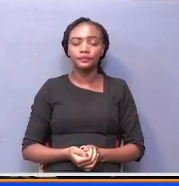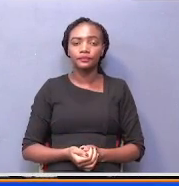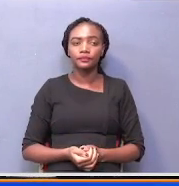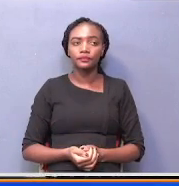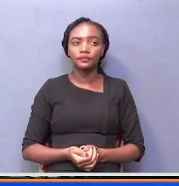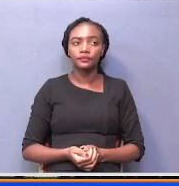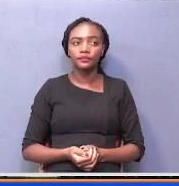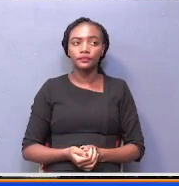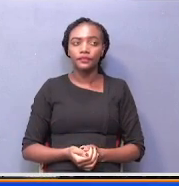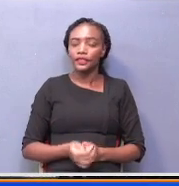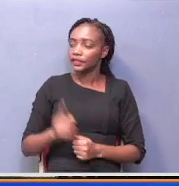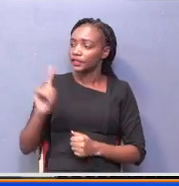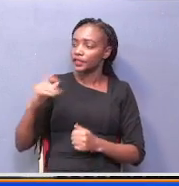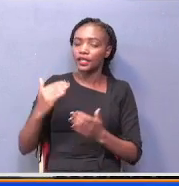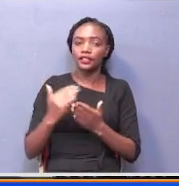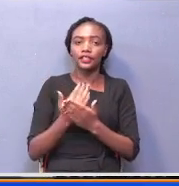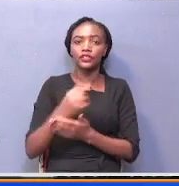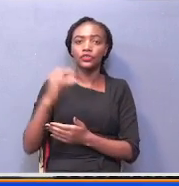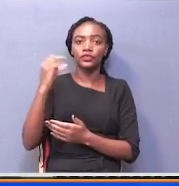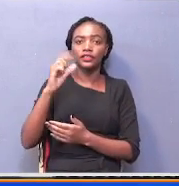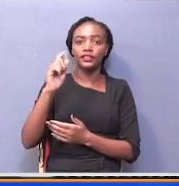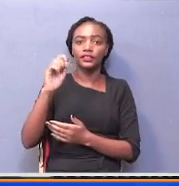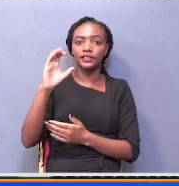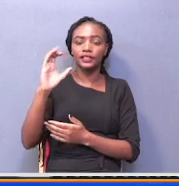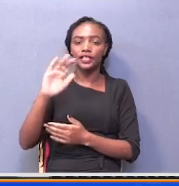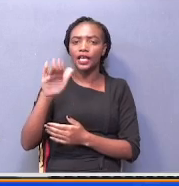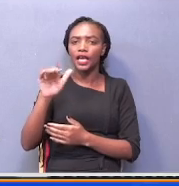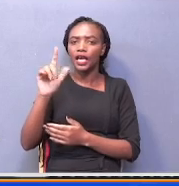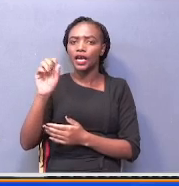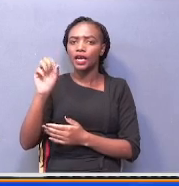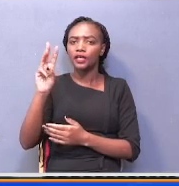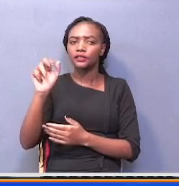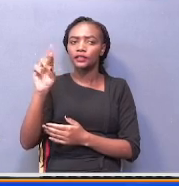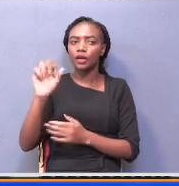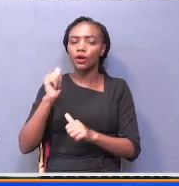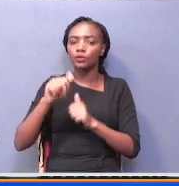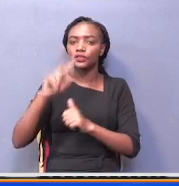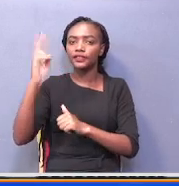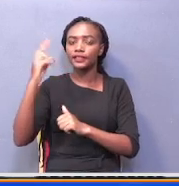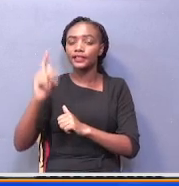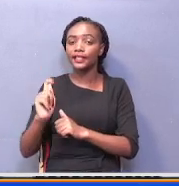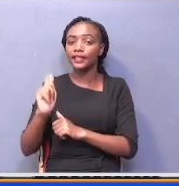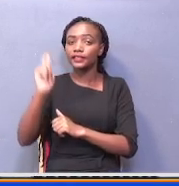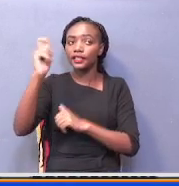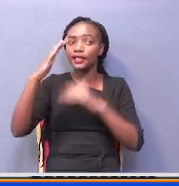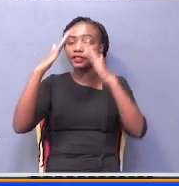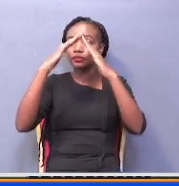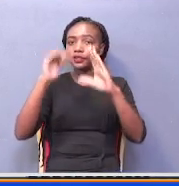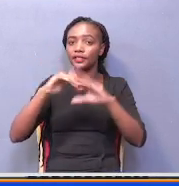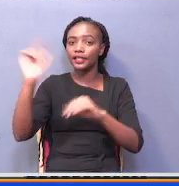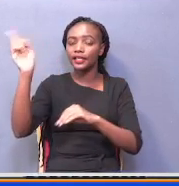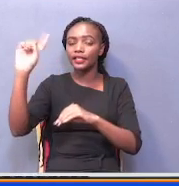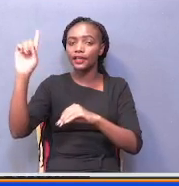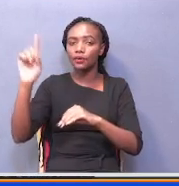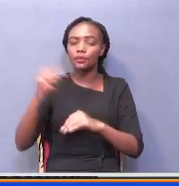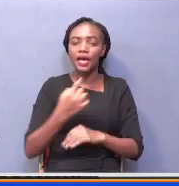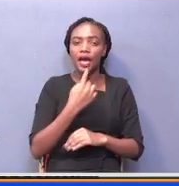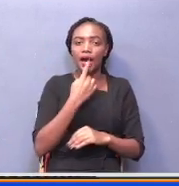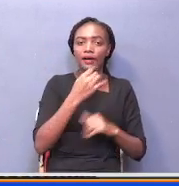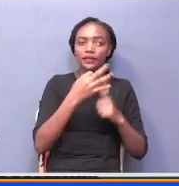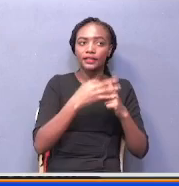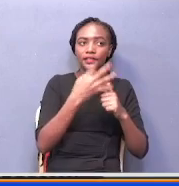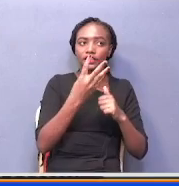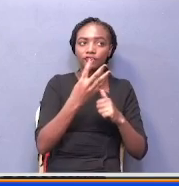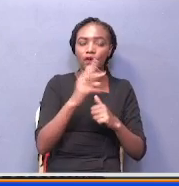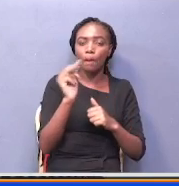The newly developed GTC Tower, which is the second tallest building in Nairobi, standing 184